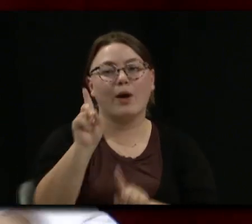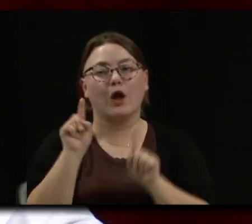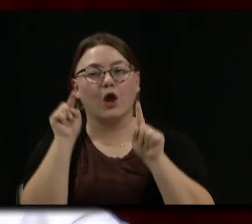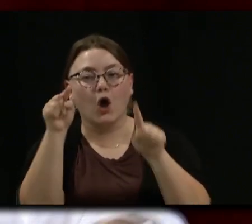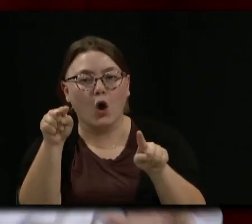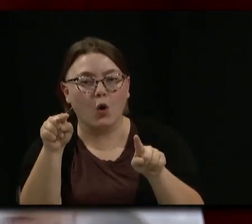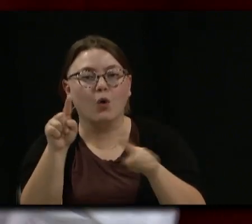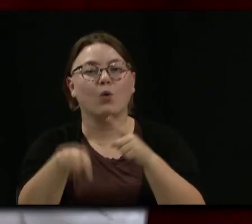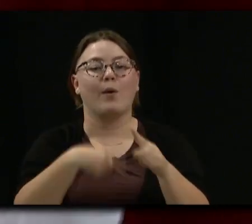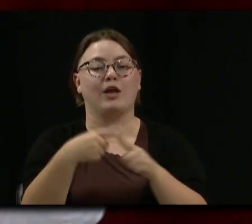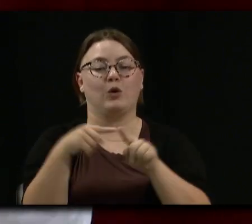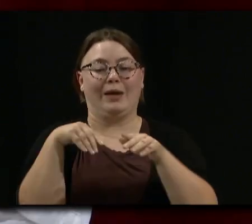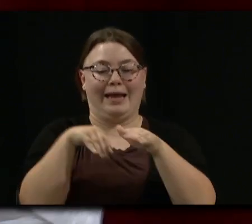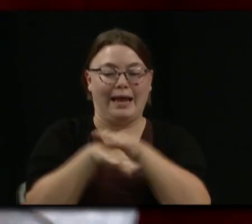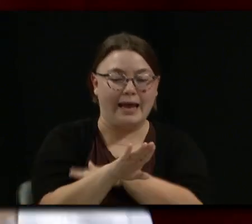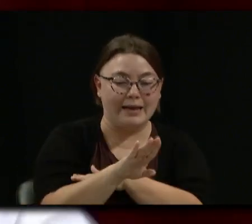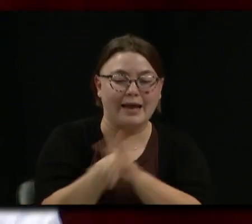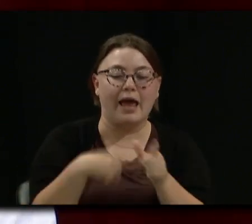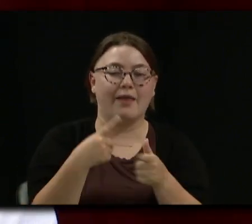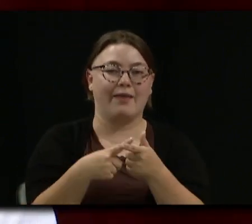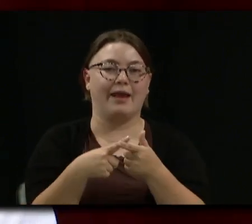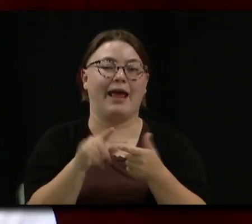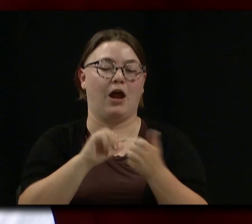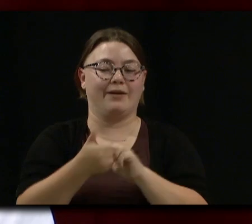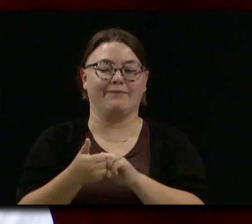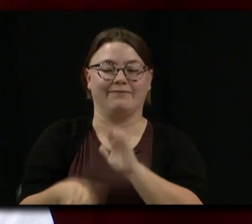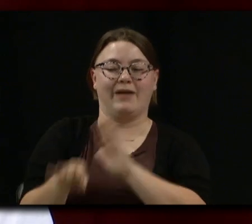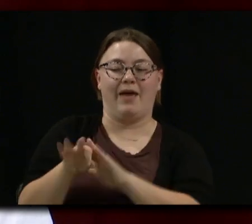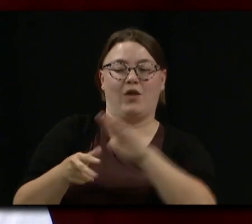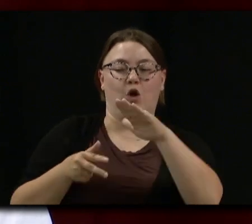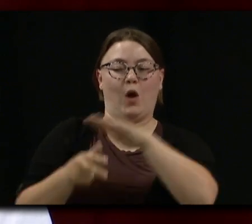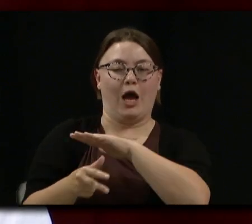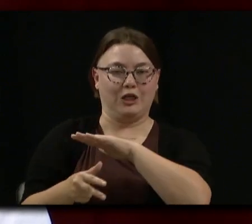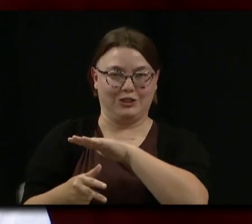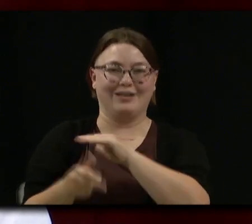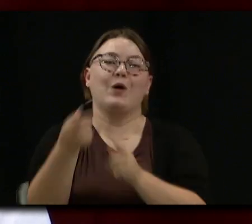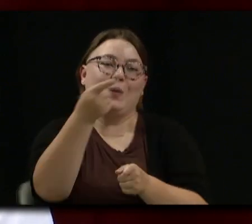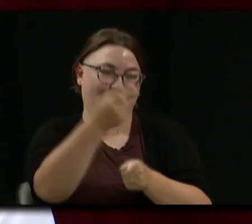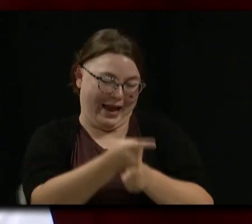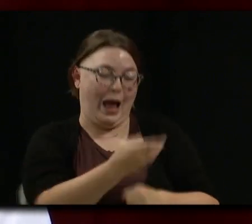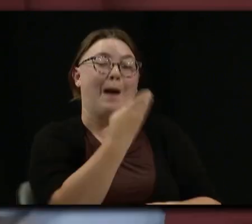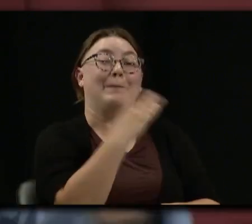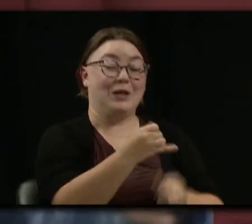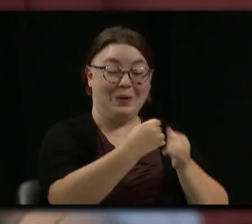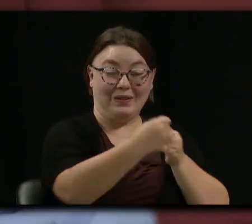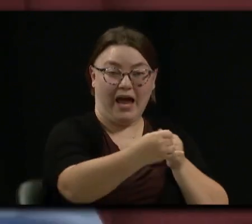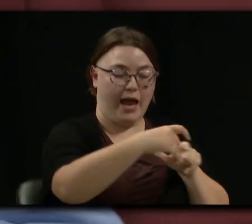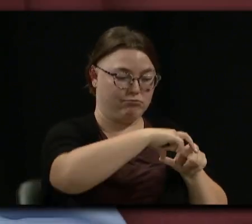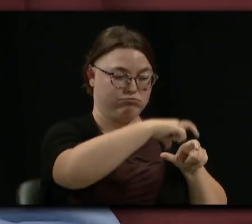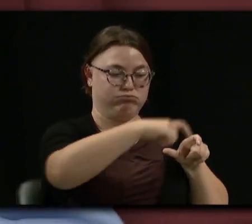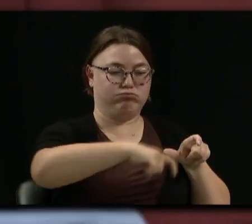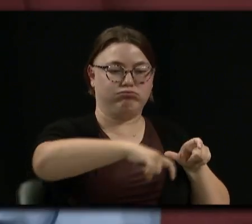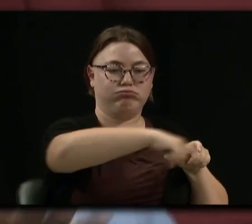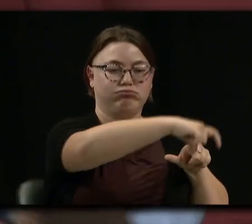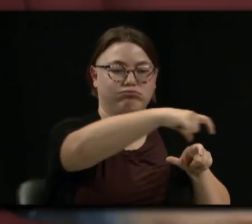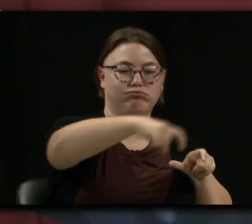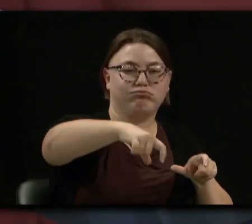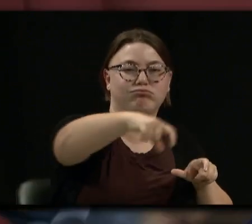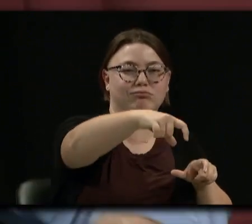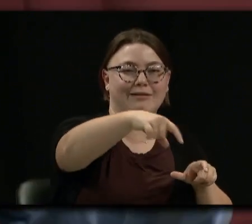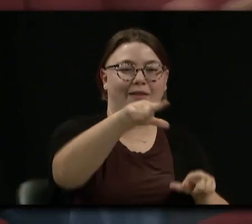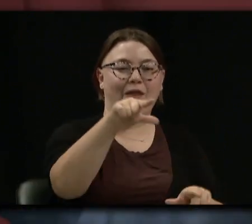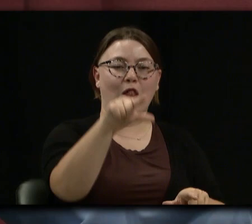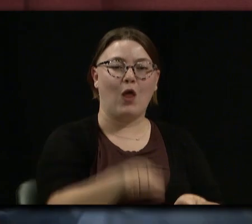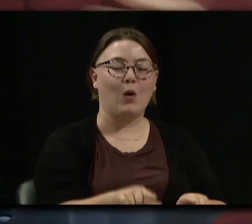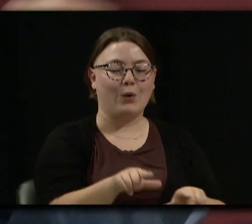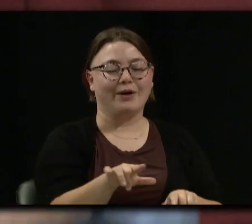and then as you leave, how to get back to your car. So absolutely, follow the blue line in all the way down to the lower level, go right in